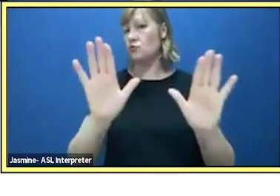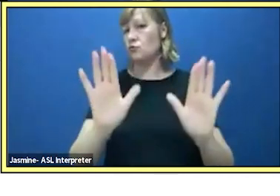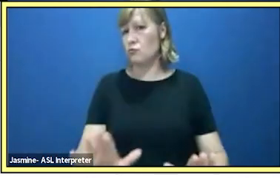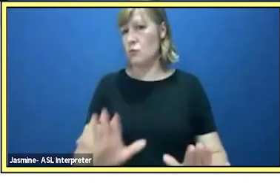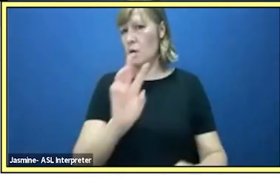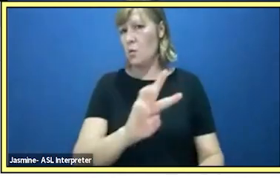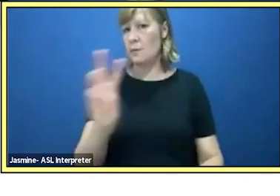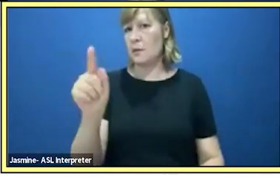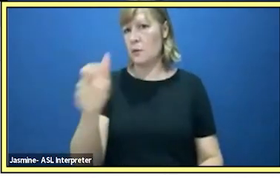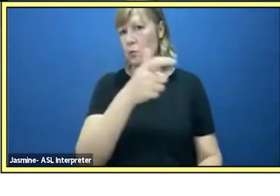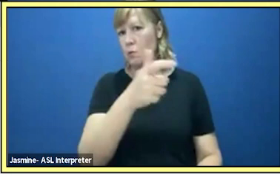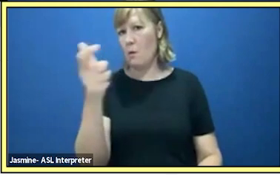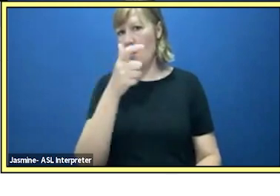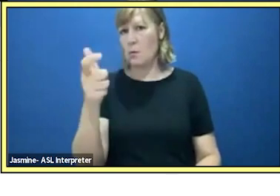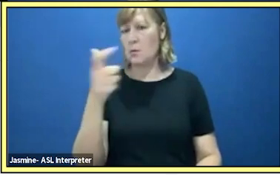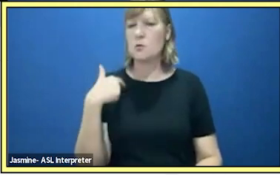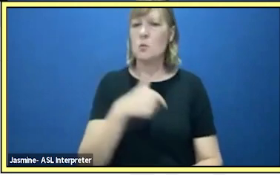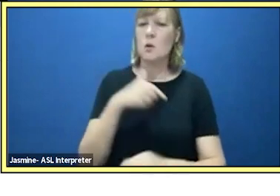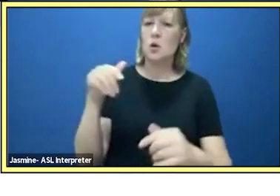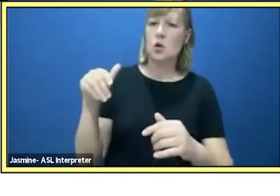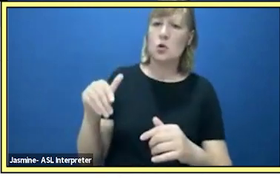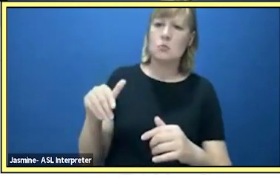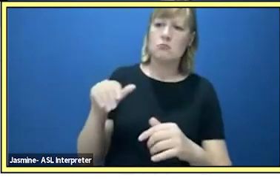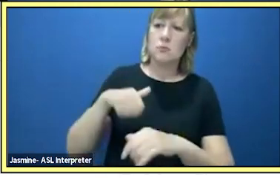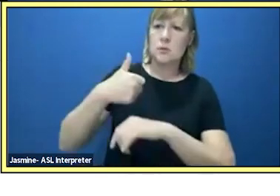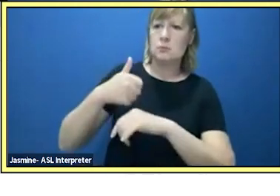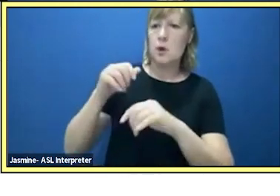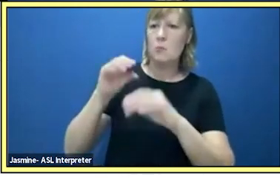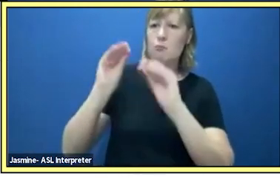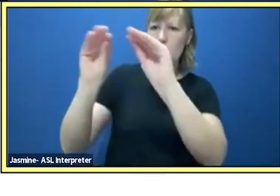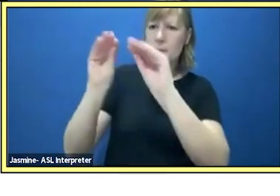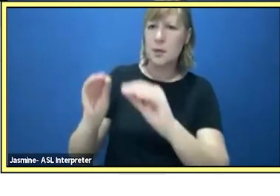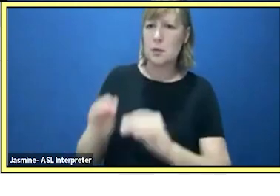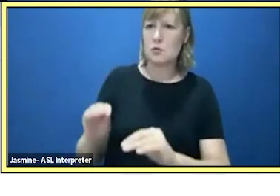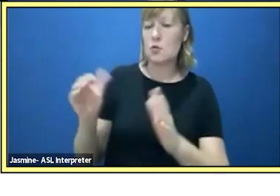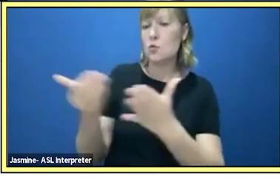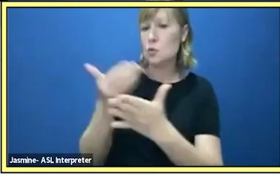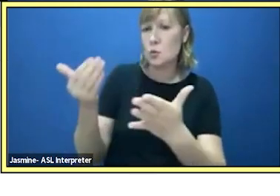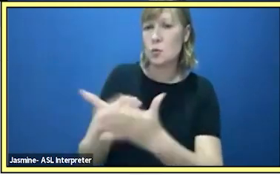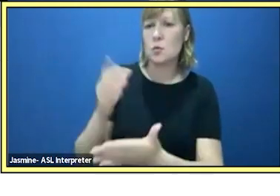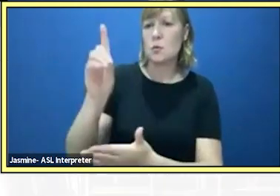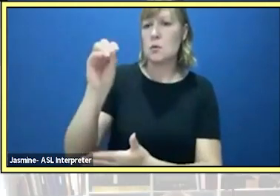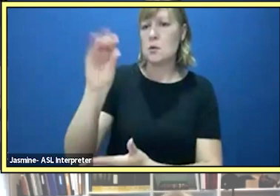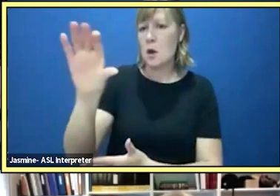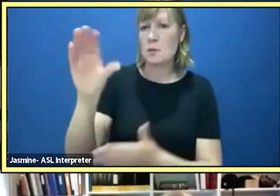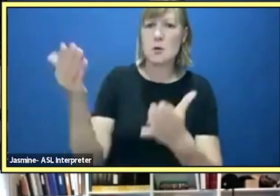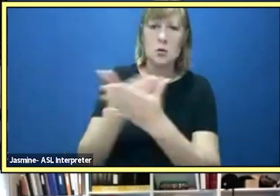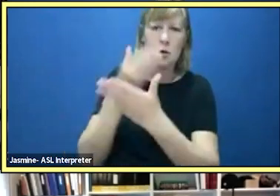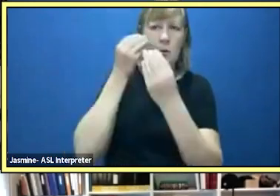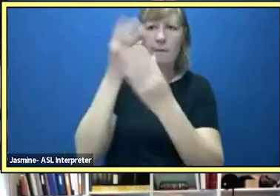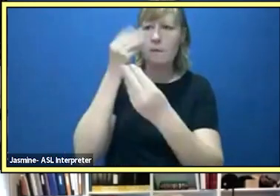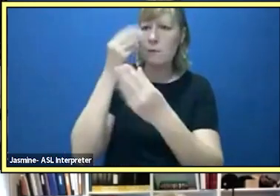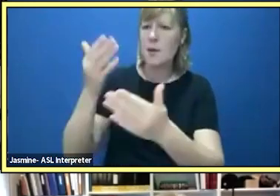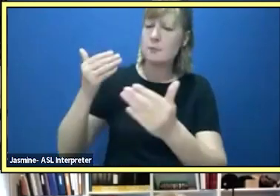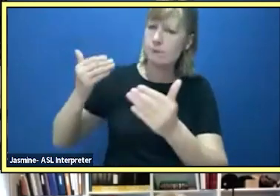documents and things for people to review and look at and putting up on the website pretty regularly. So it's a good